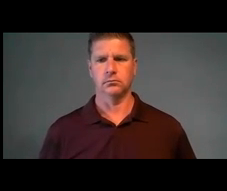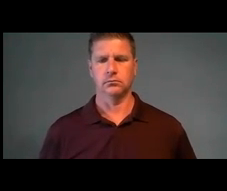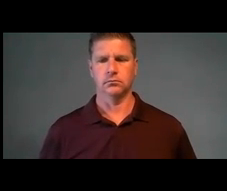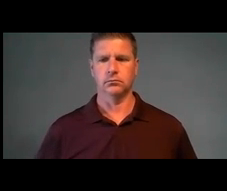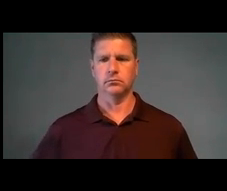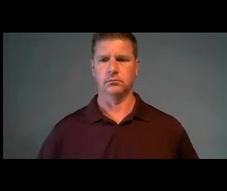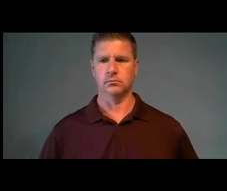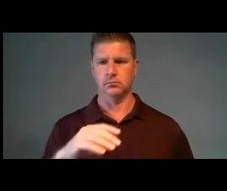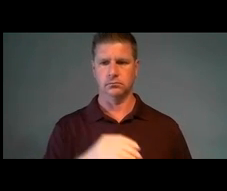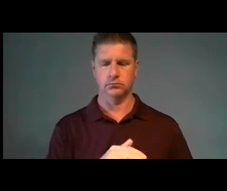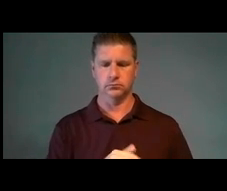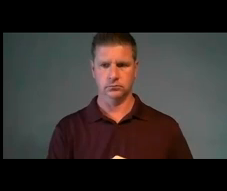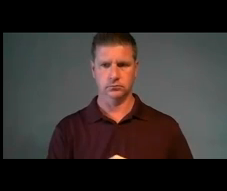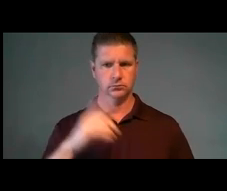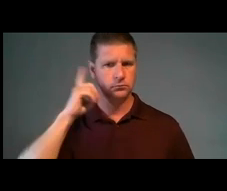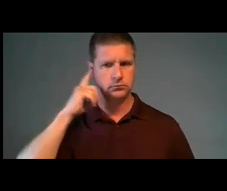Carried.